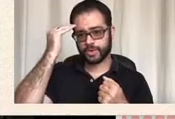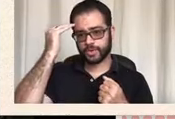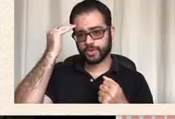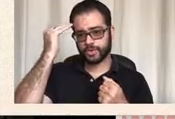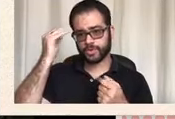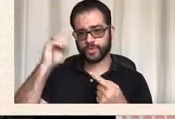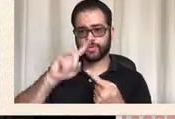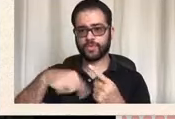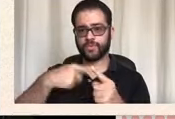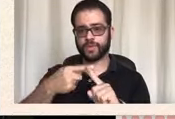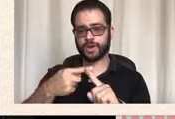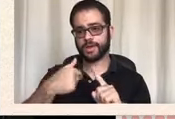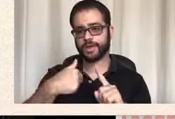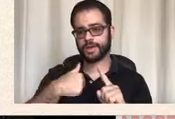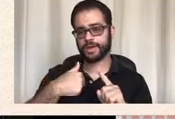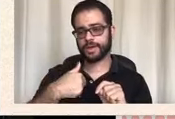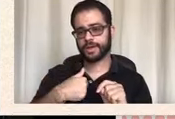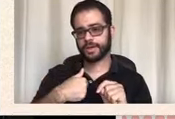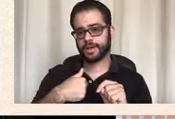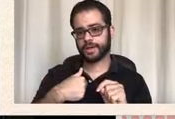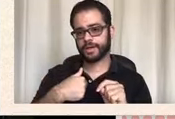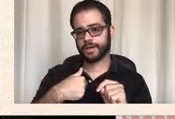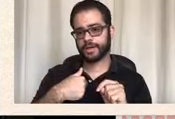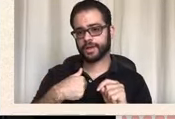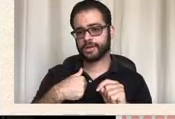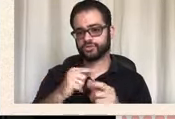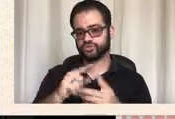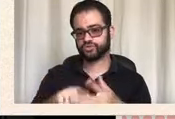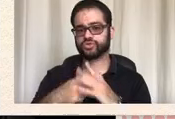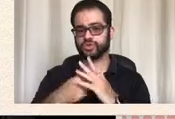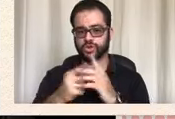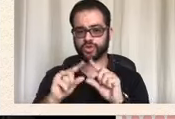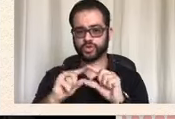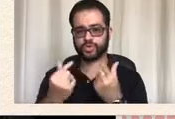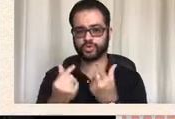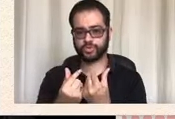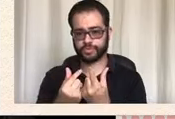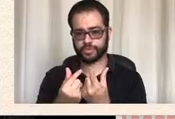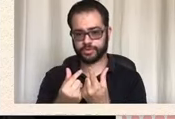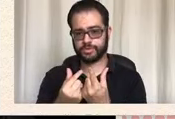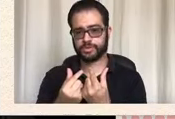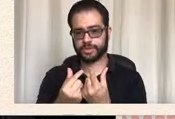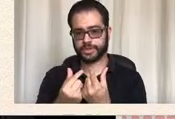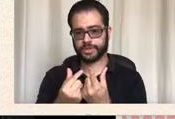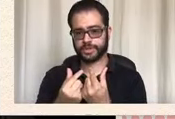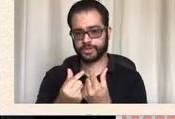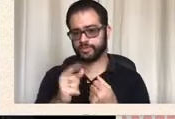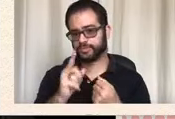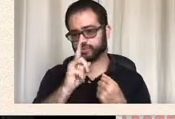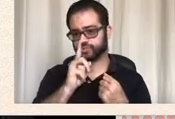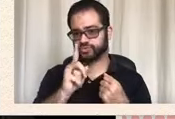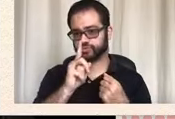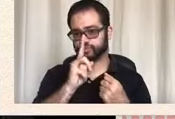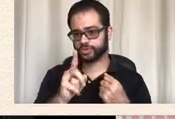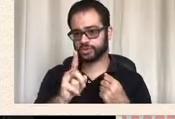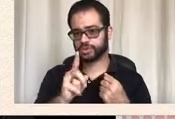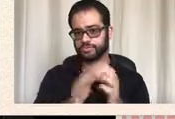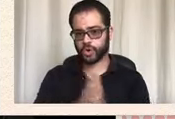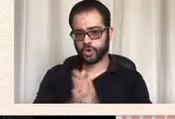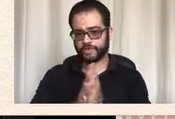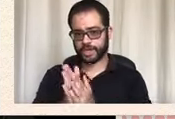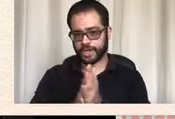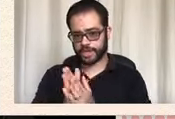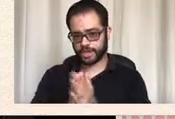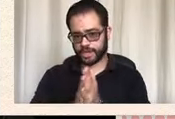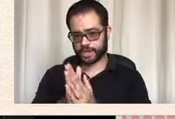the groups, it was very frustrating, because you had to figure out where you're going to